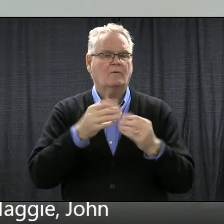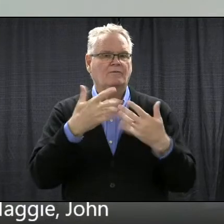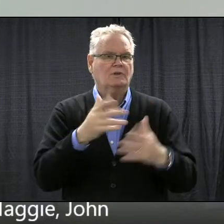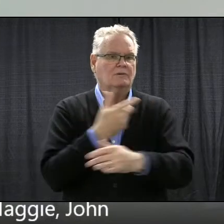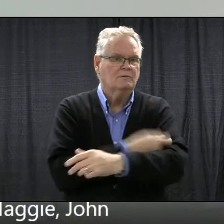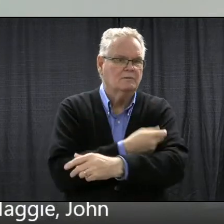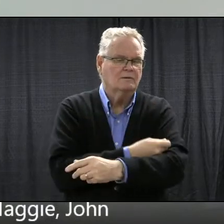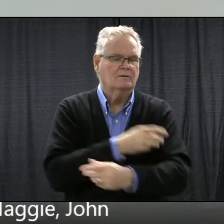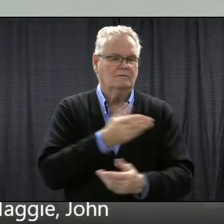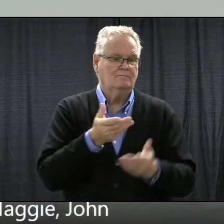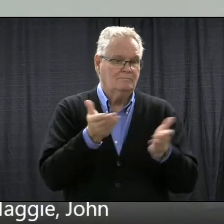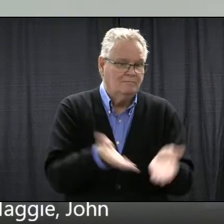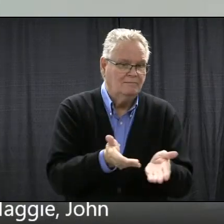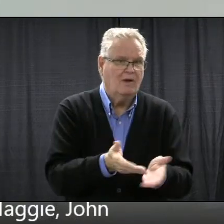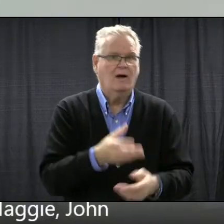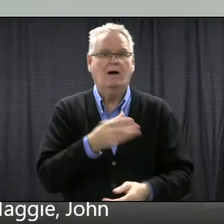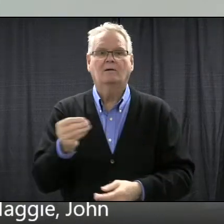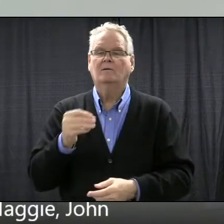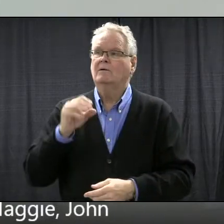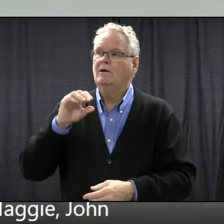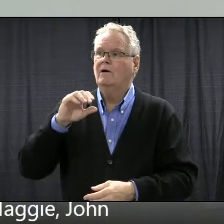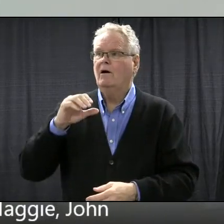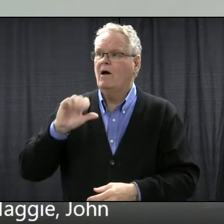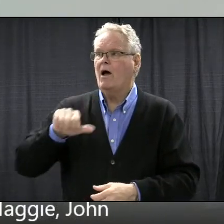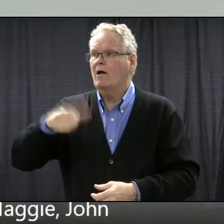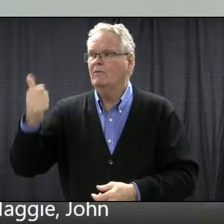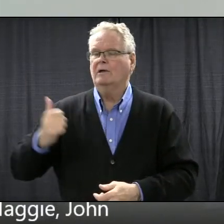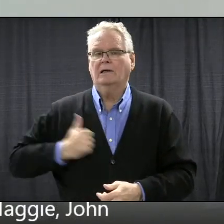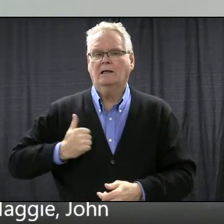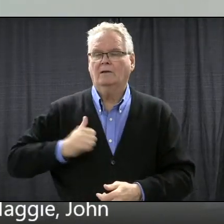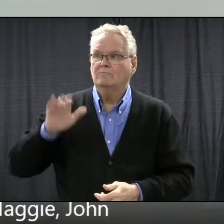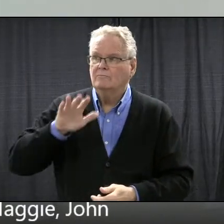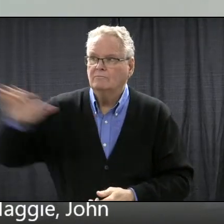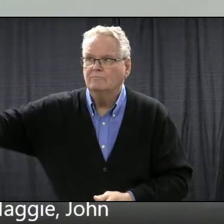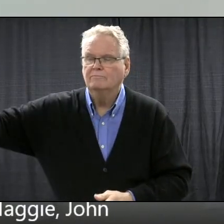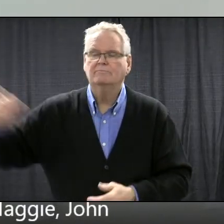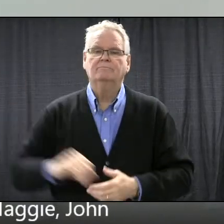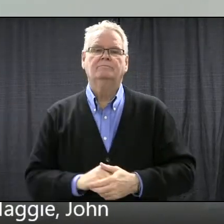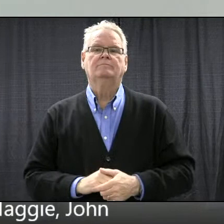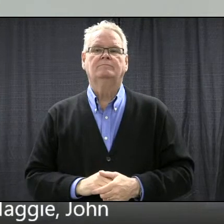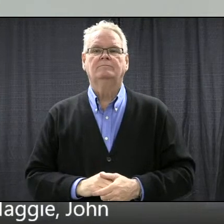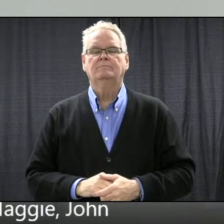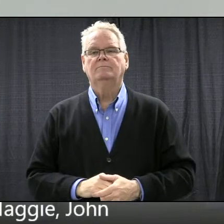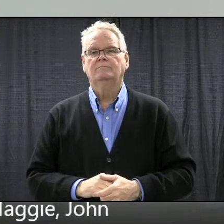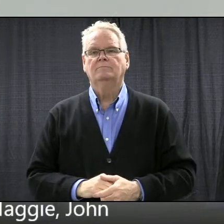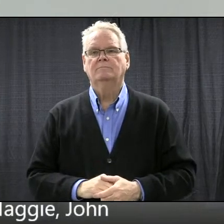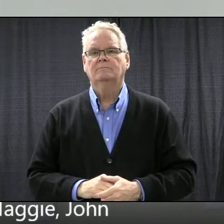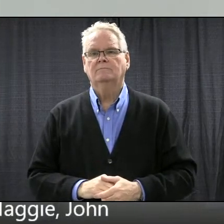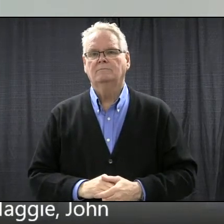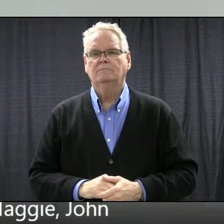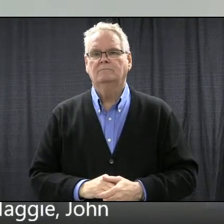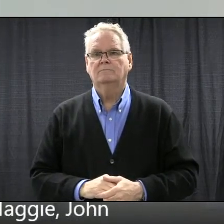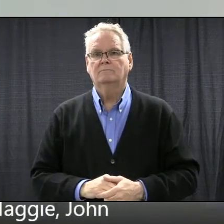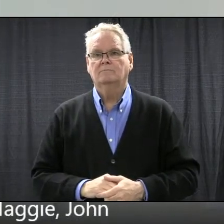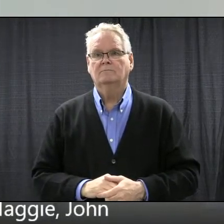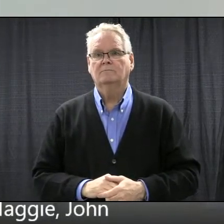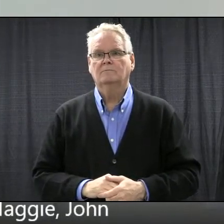find there are a significant number of errors, then we'll obviously look again at the process.